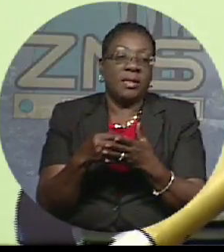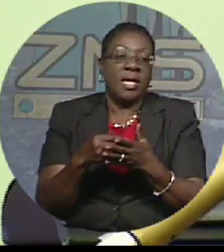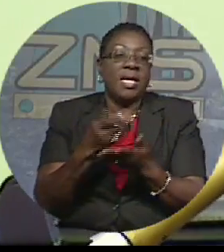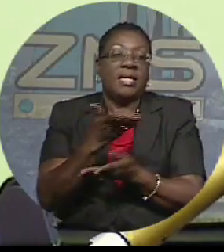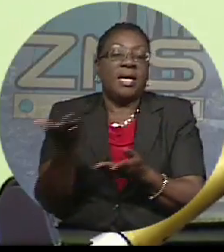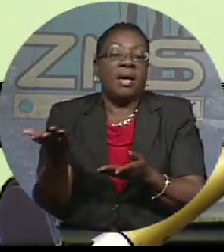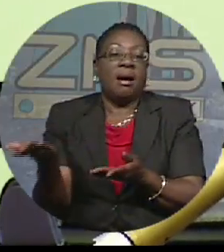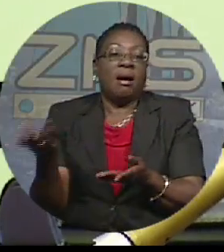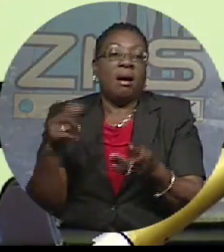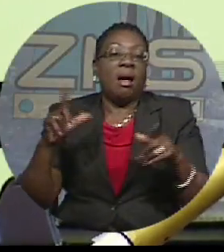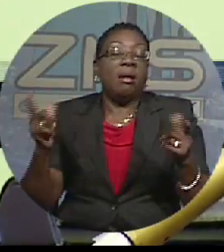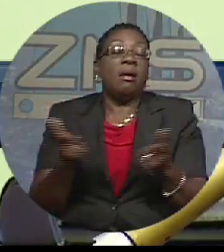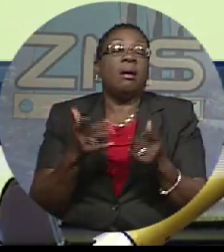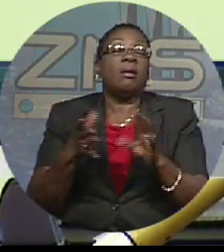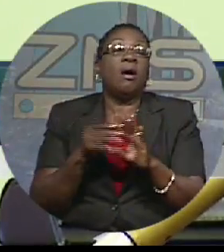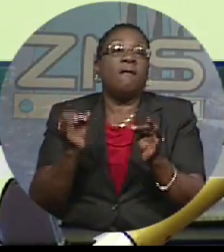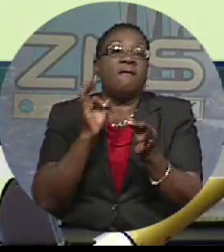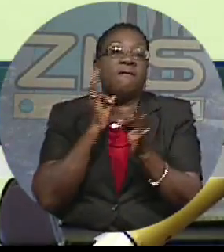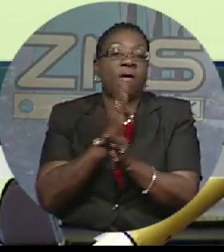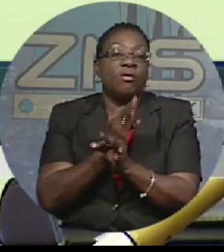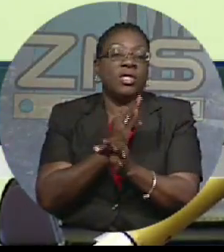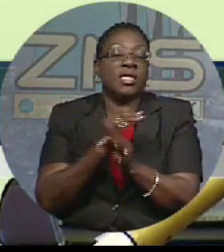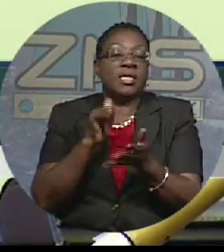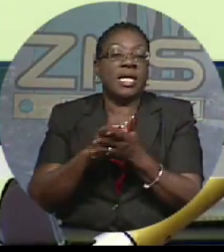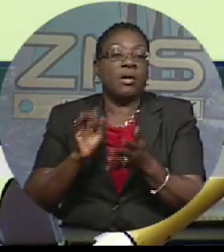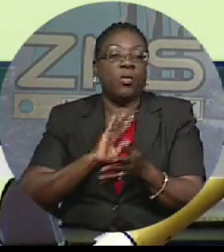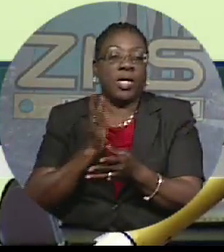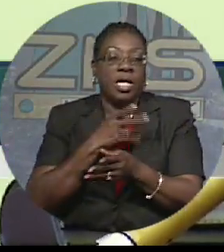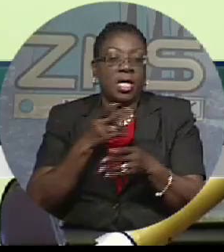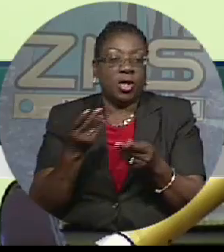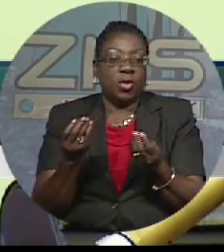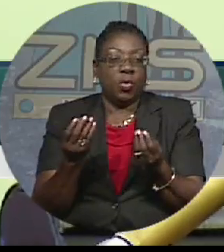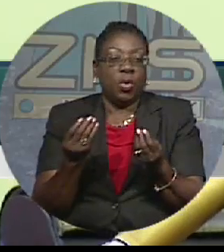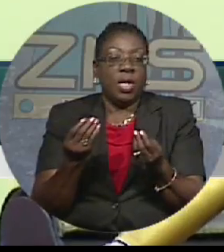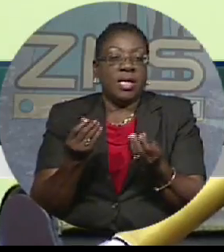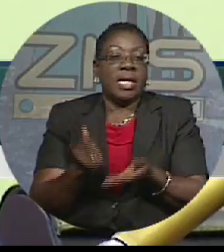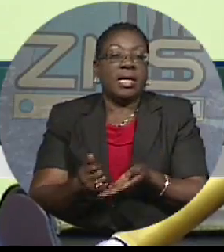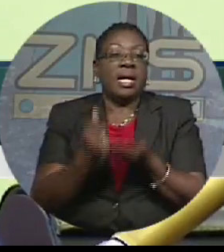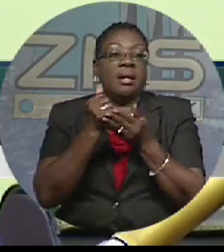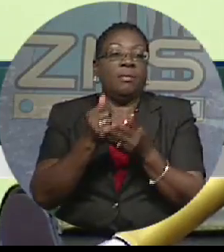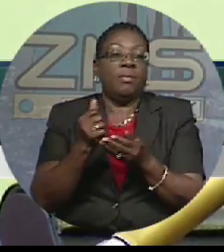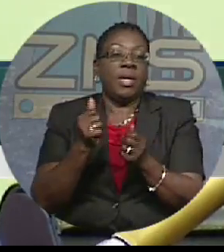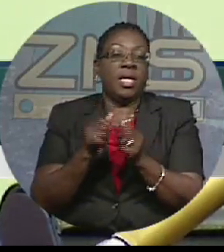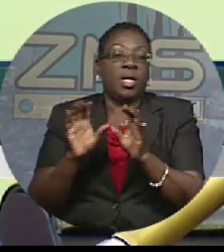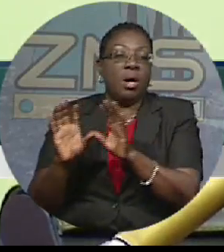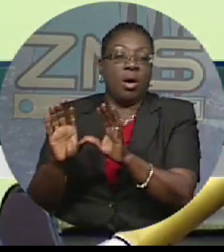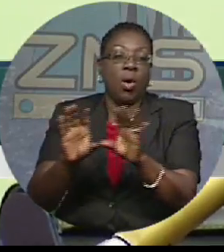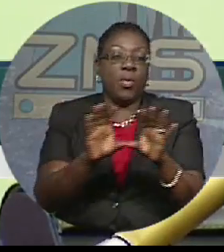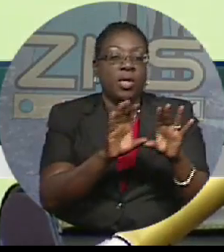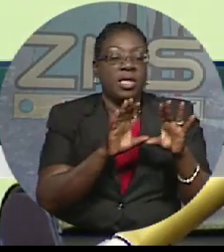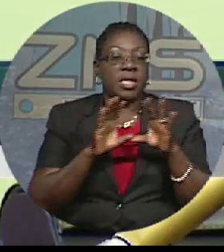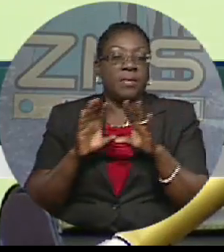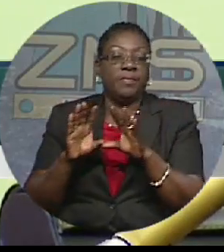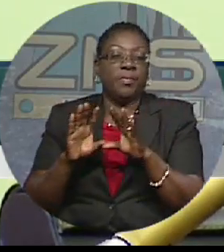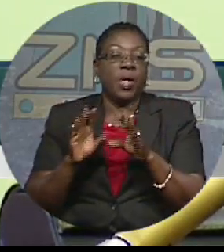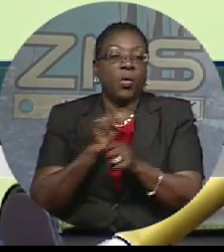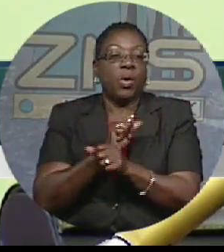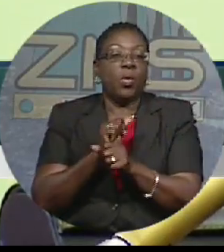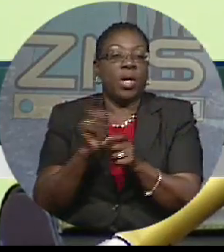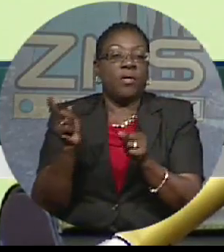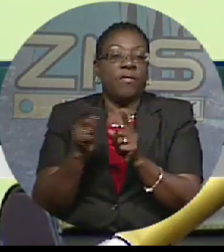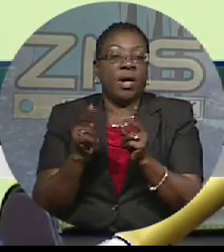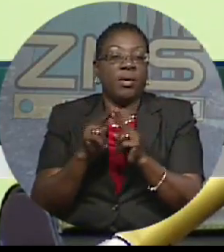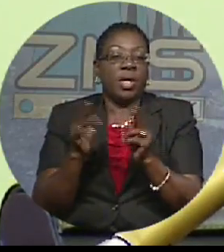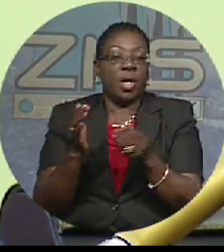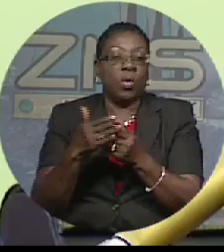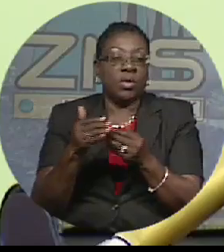of functions that we perform that assist in building the community. For instance, we work very closely with